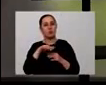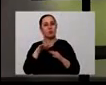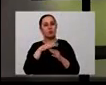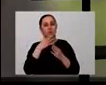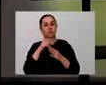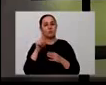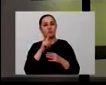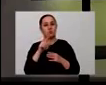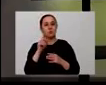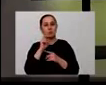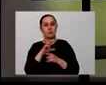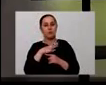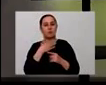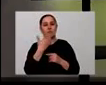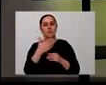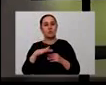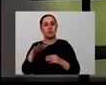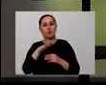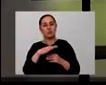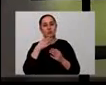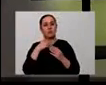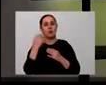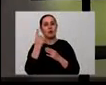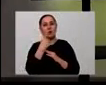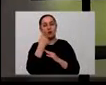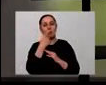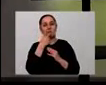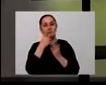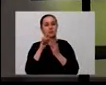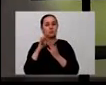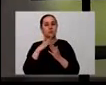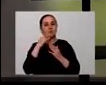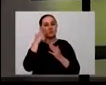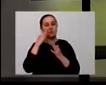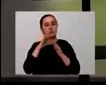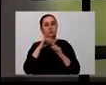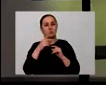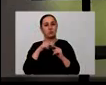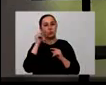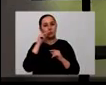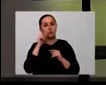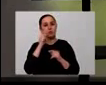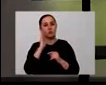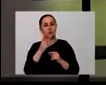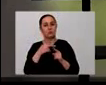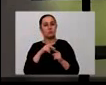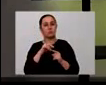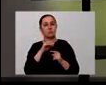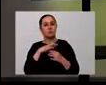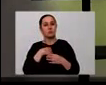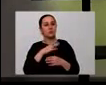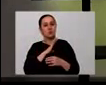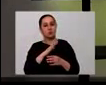Orangizda bu muzeyga borgan, bu maydonni aylanib, keng fikr va mulohazalar yuritgan o'quvchilar bo'lsa, ajab